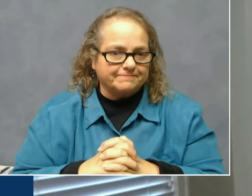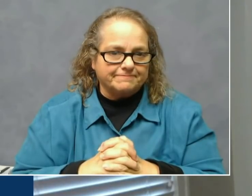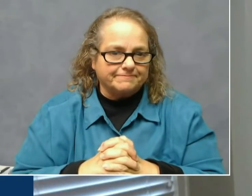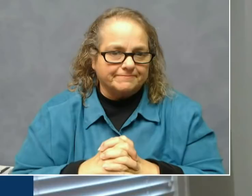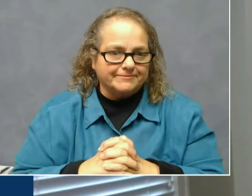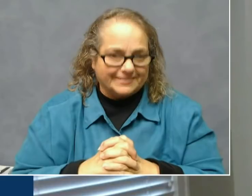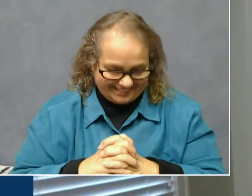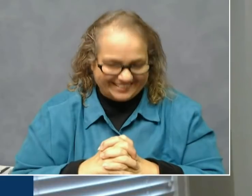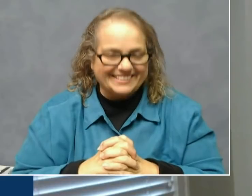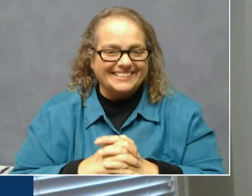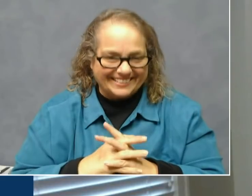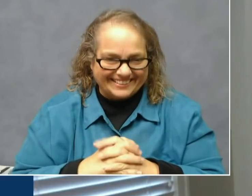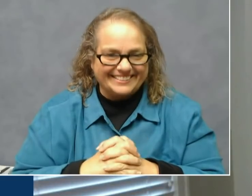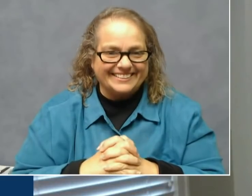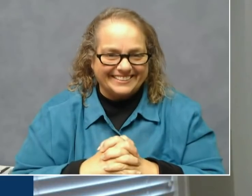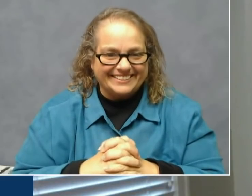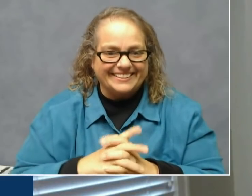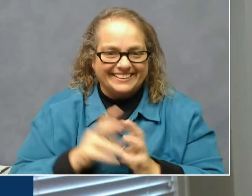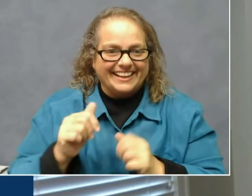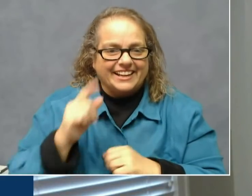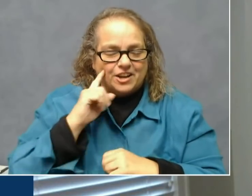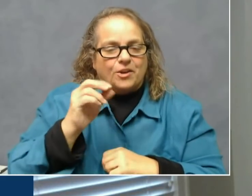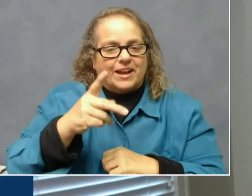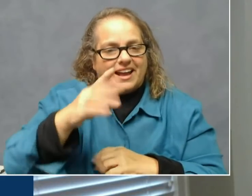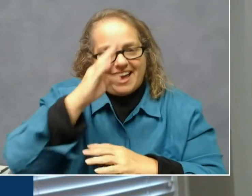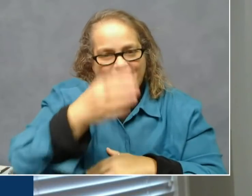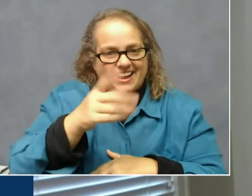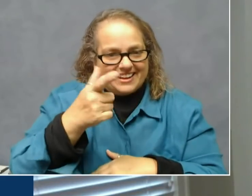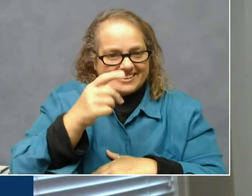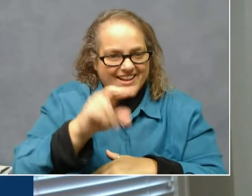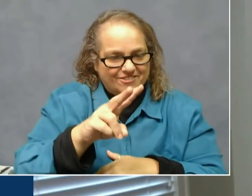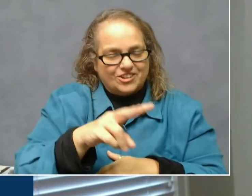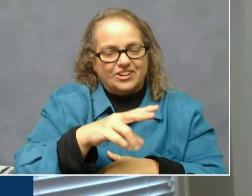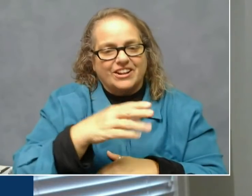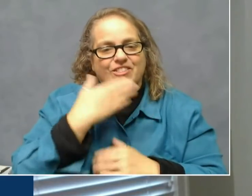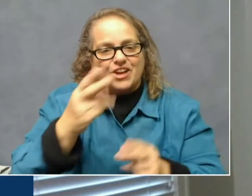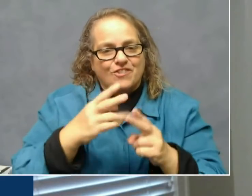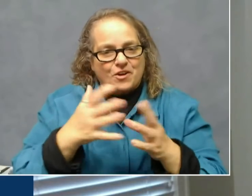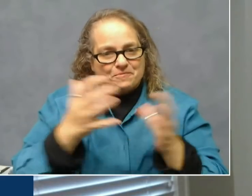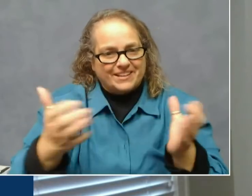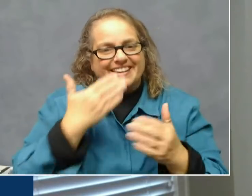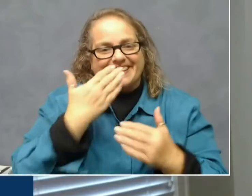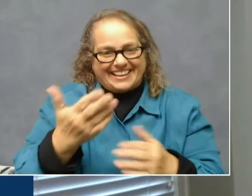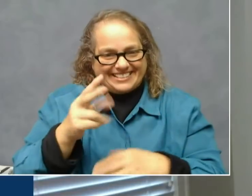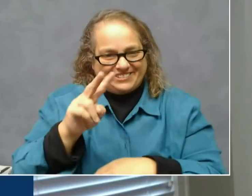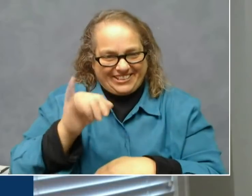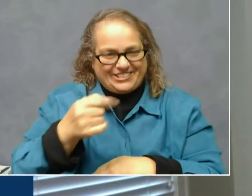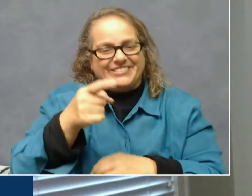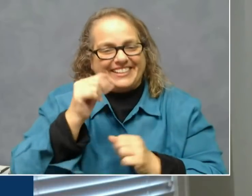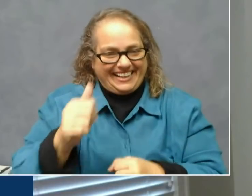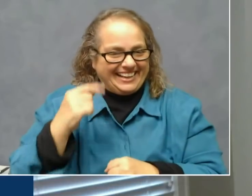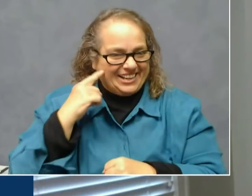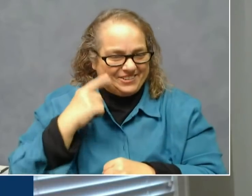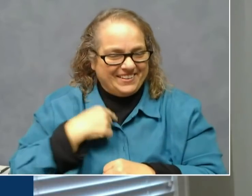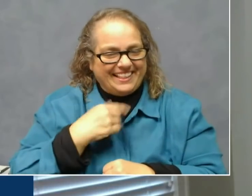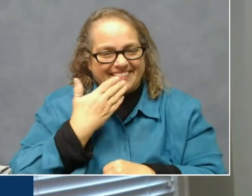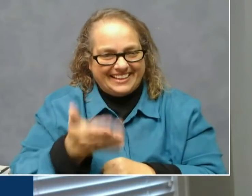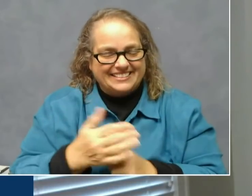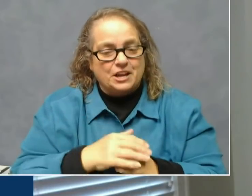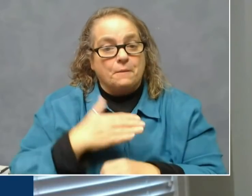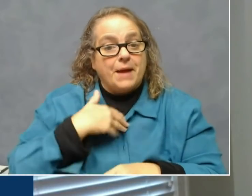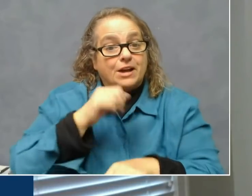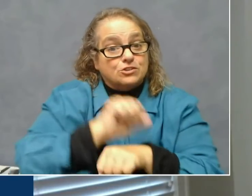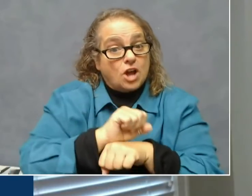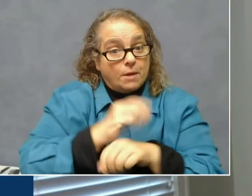There we go. Now I'm off mute. Hi, Governor. Thank you very much. Thanks, Virginia, for acknowledging you can hear me. So my job here today is to talk to